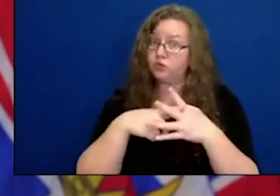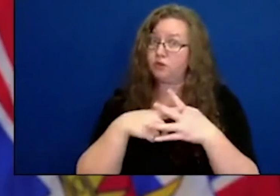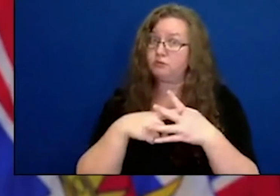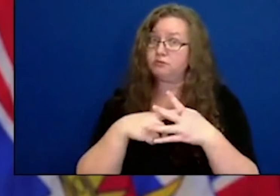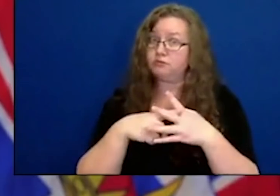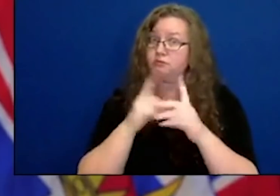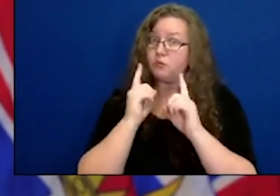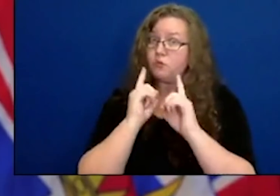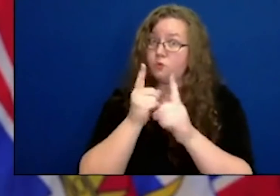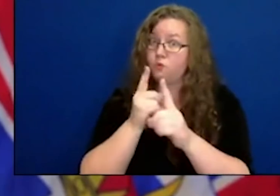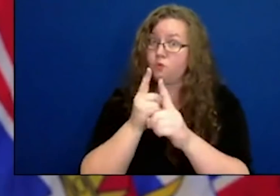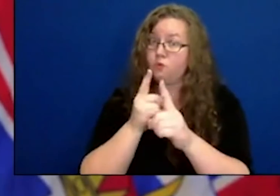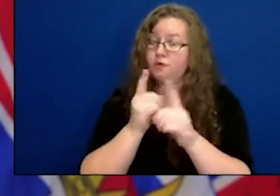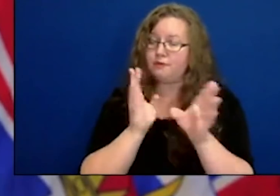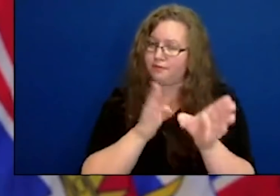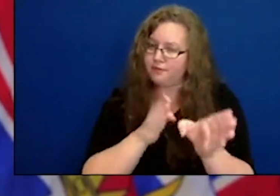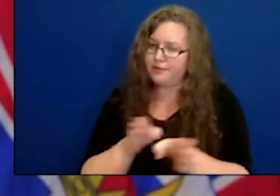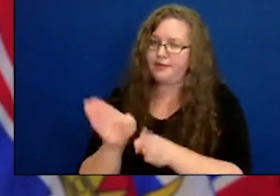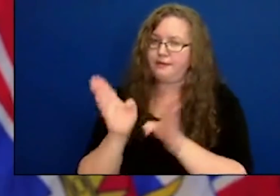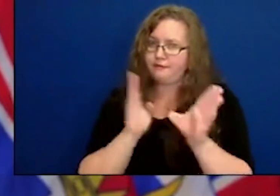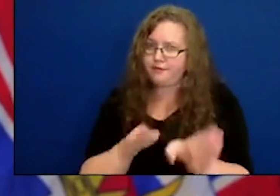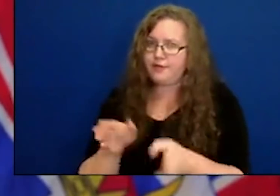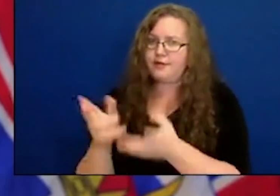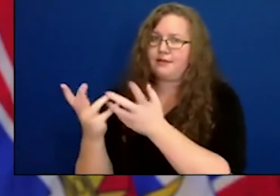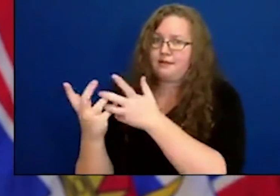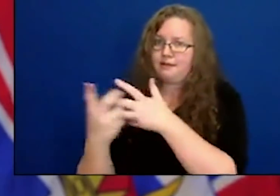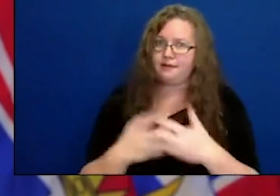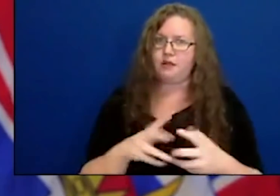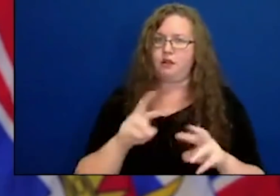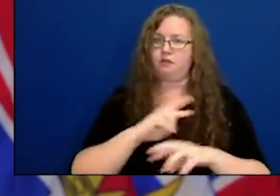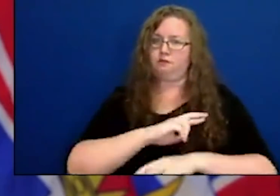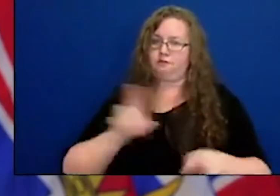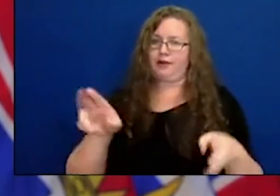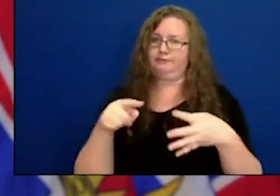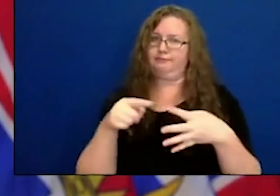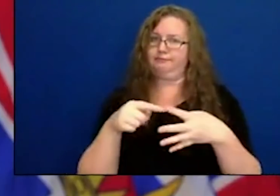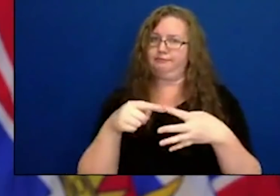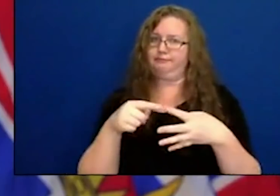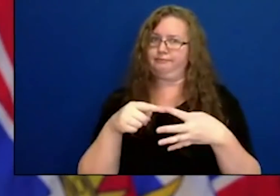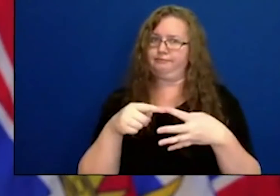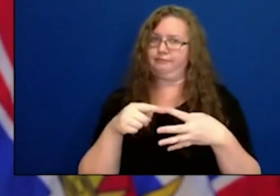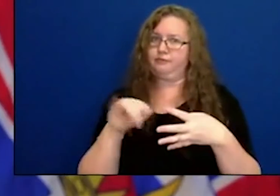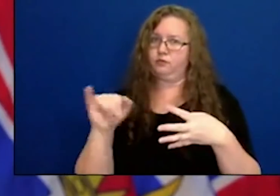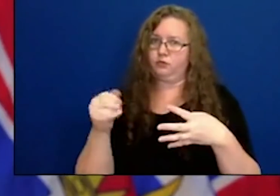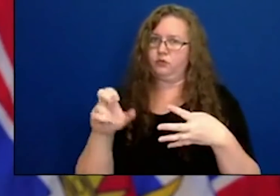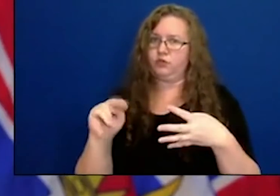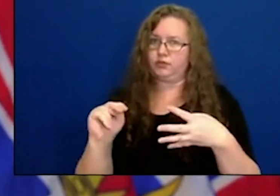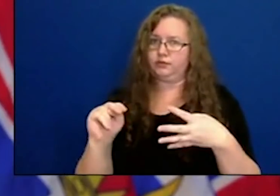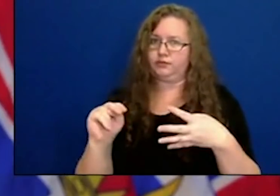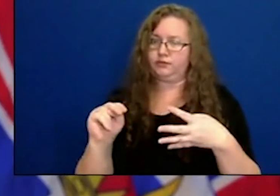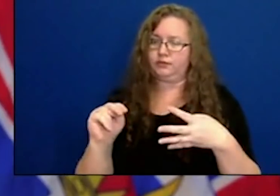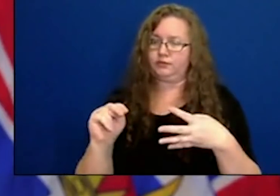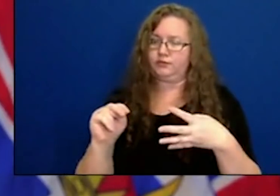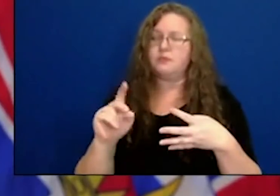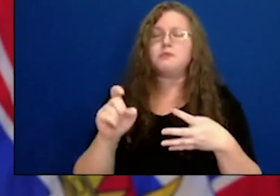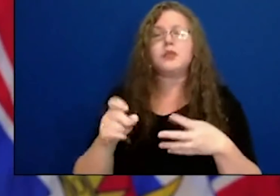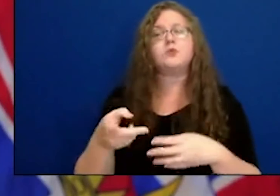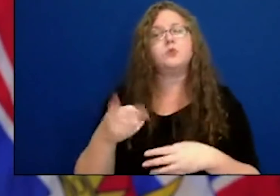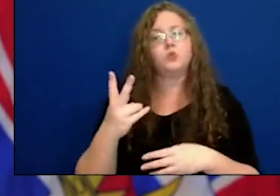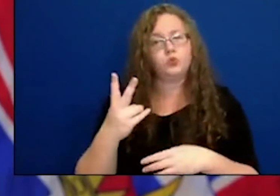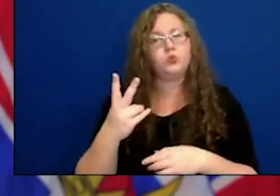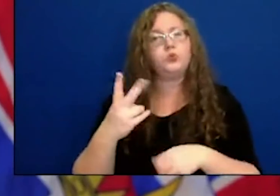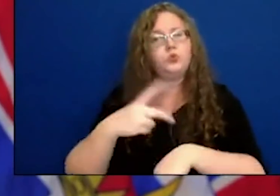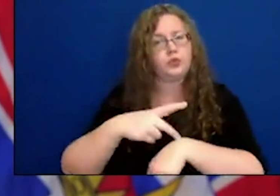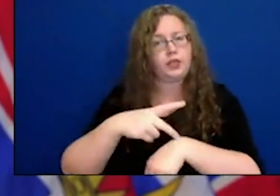ready by then at the very least. We know that we expect that we'll have 2 vaccines to start with.